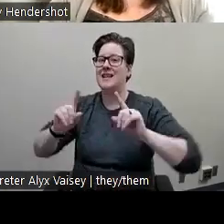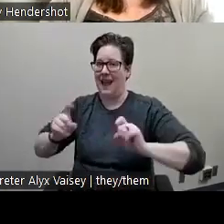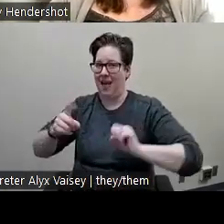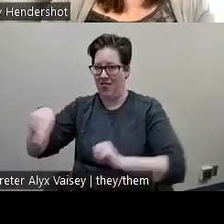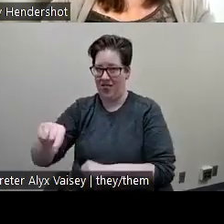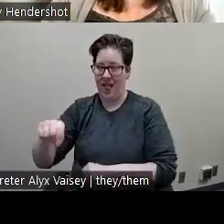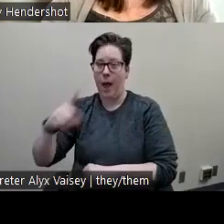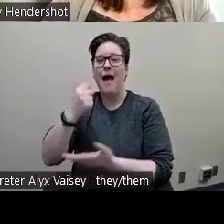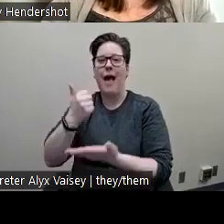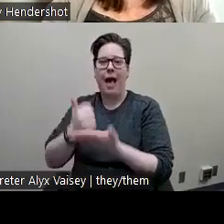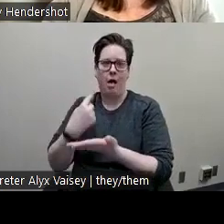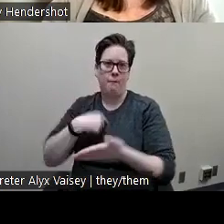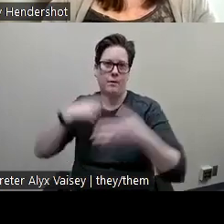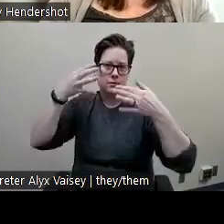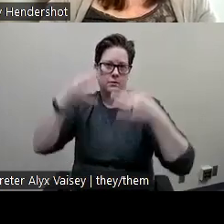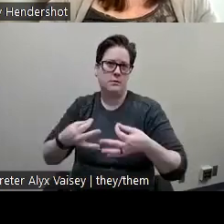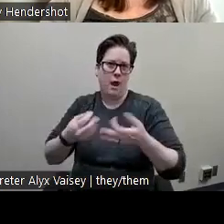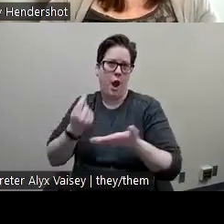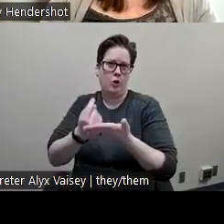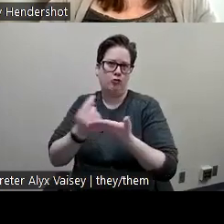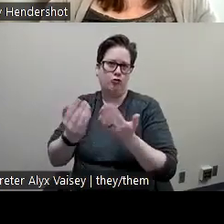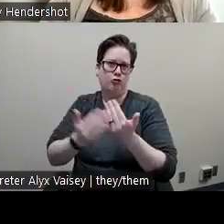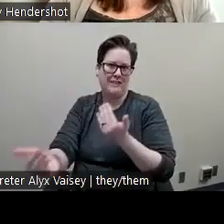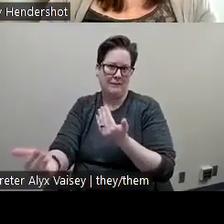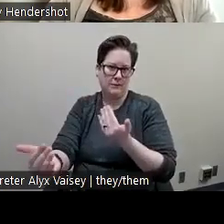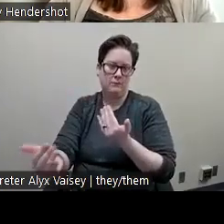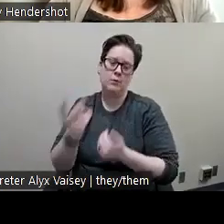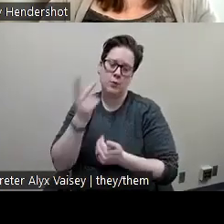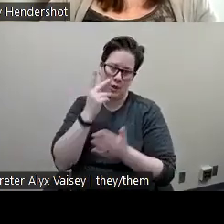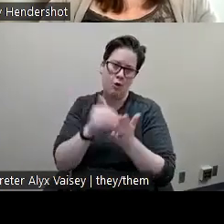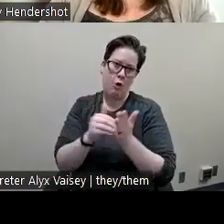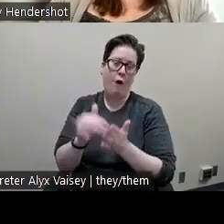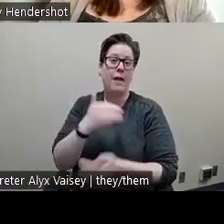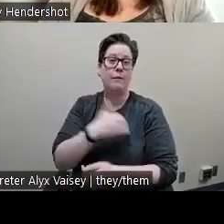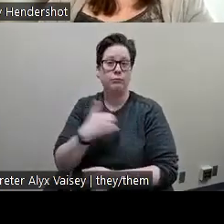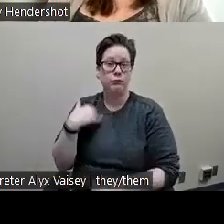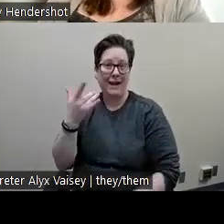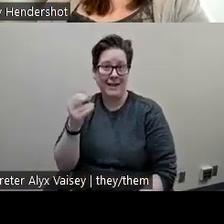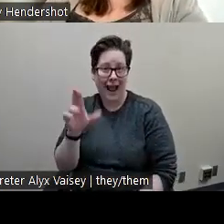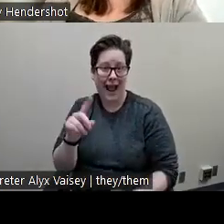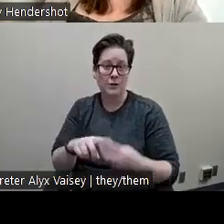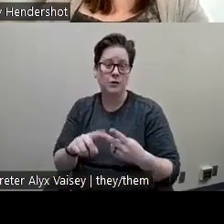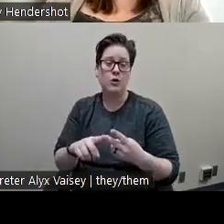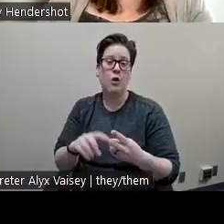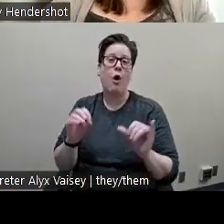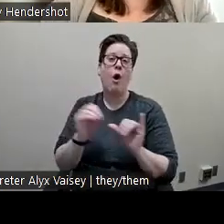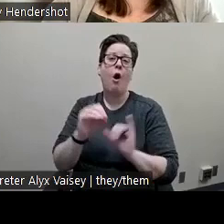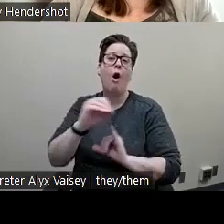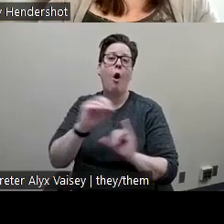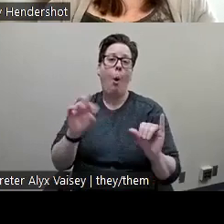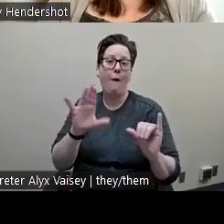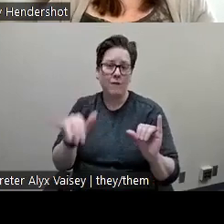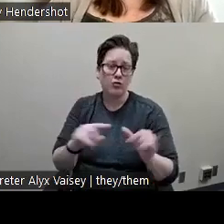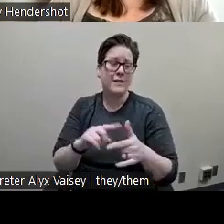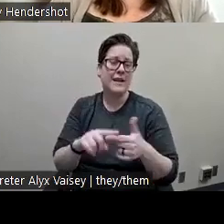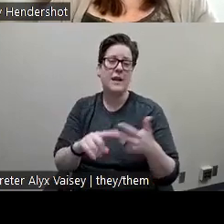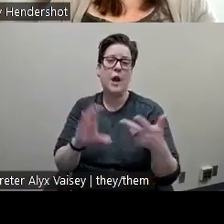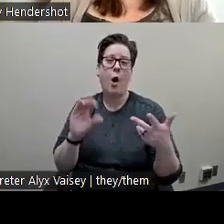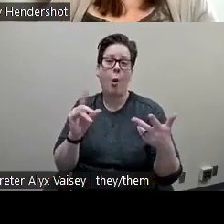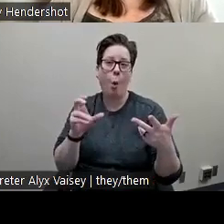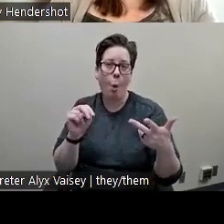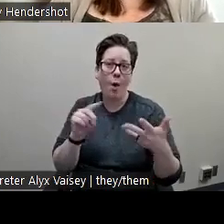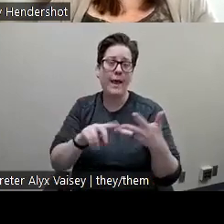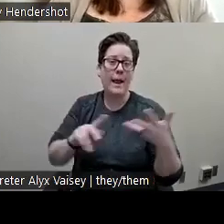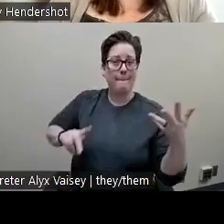certainly inform treatment decision-making. So we see that a lot in cancers like breast, ovarian, colon cancer, pancreatic